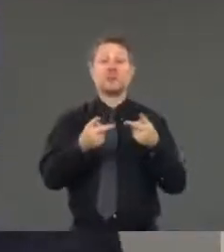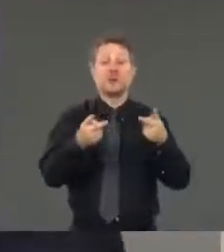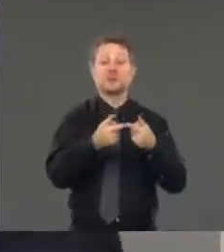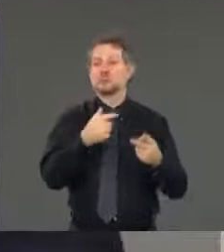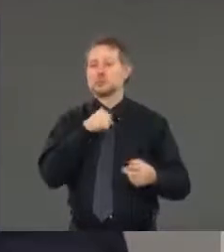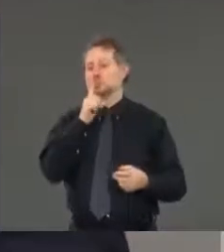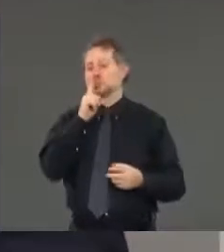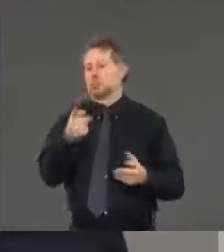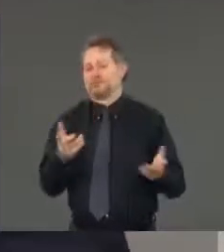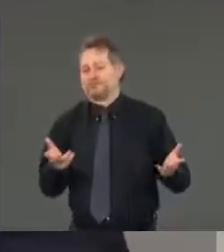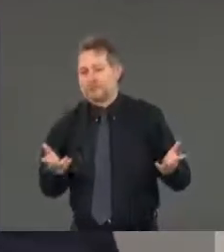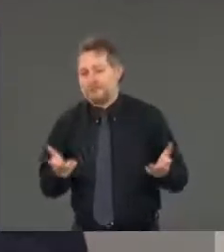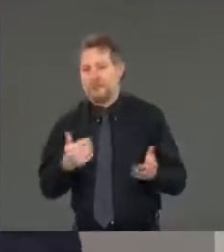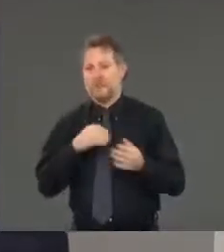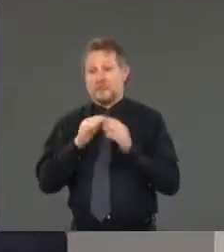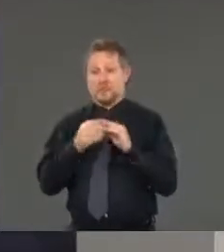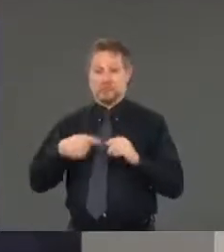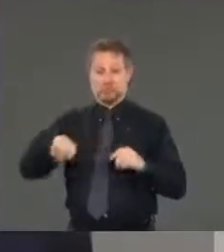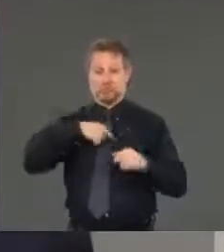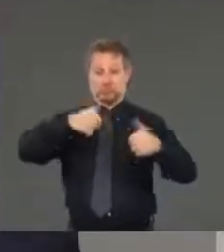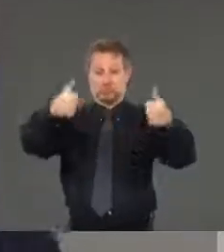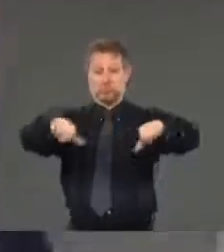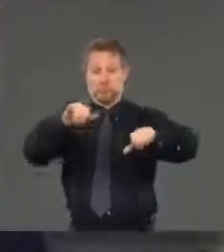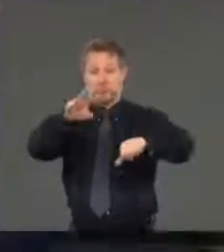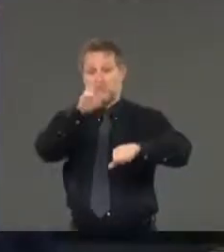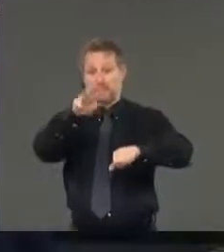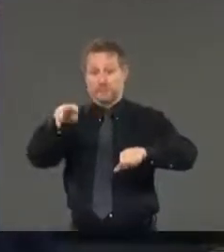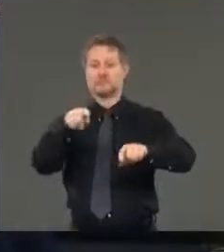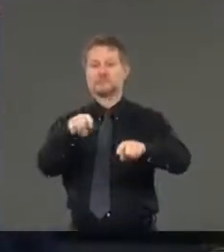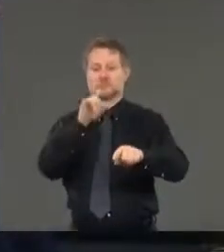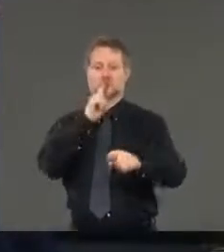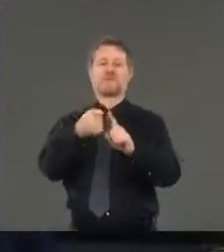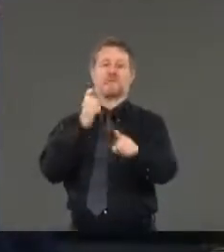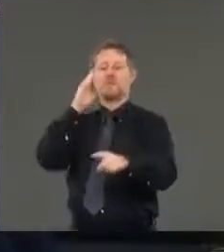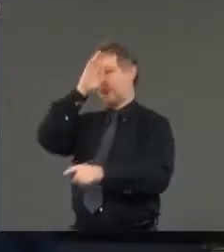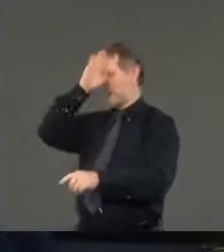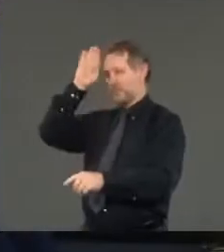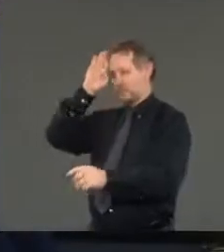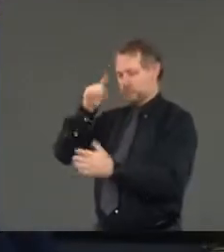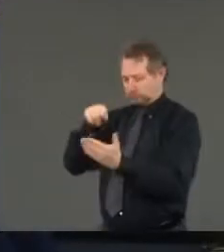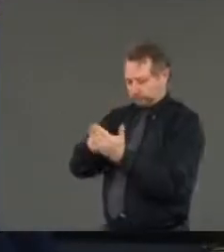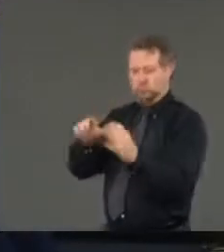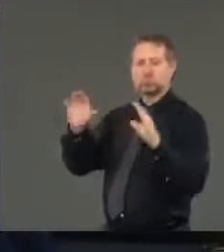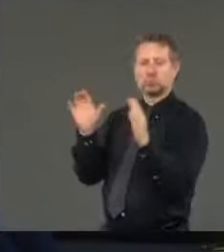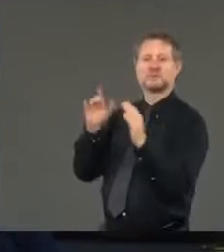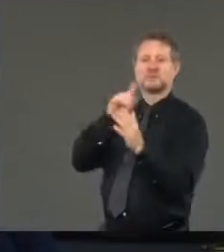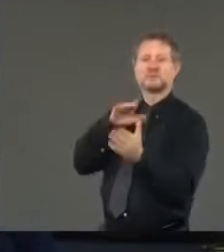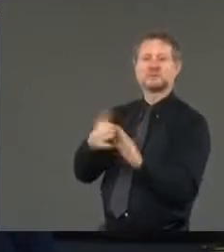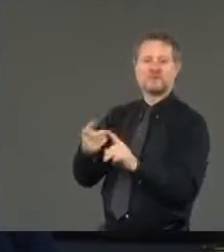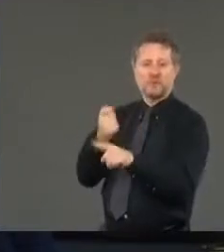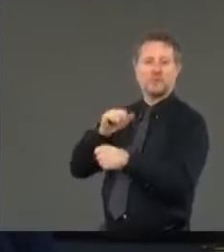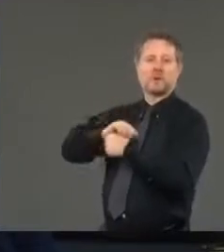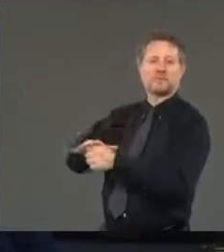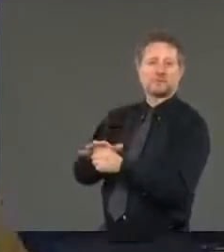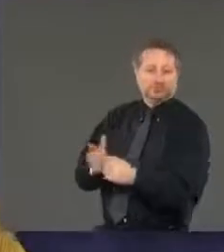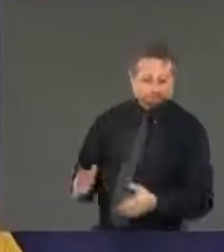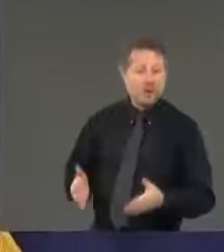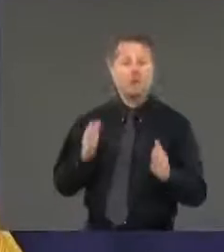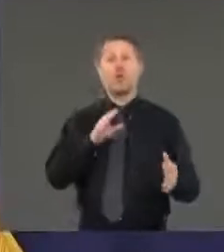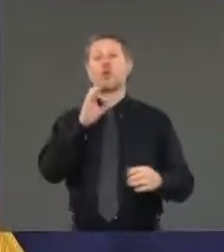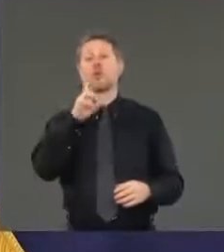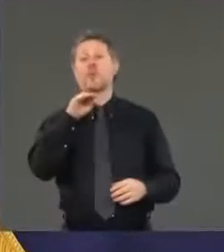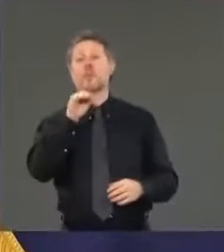from the state hospitals, from the hospitals in the state. Yeah. The premise in your question is controversial. You stated